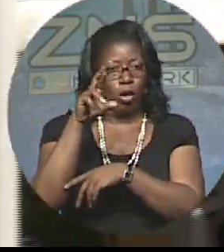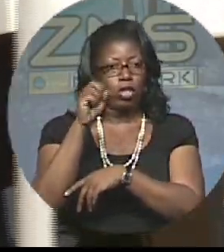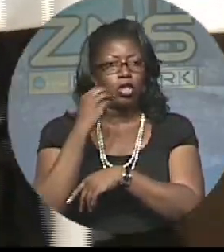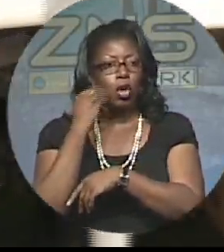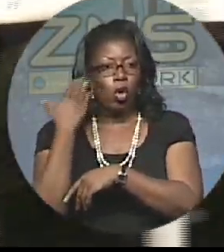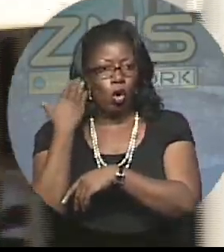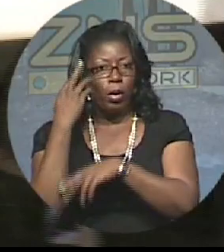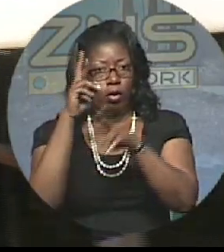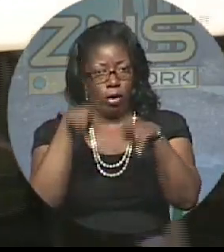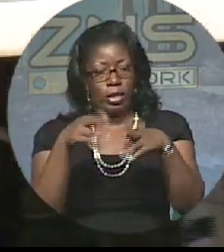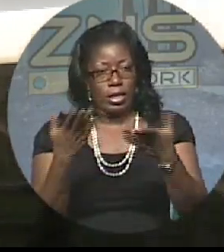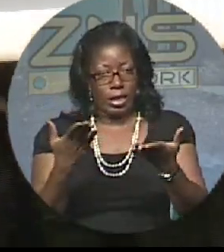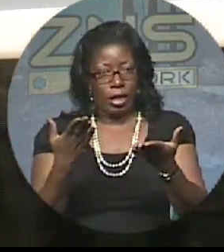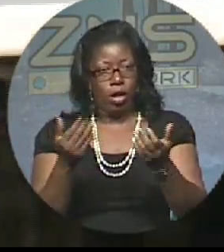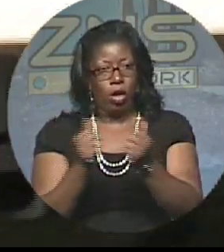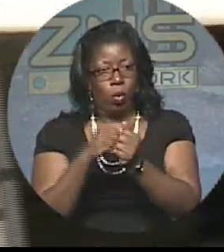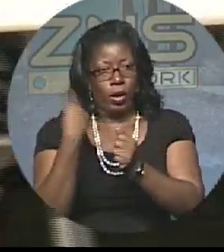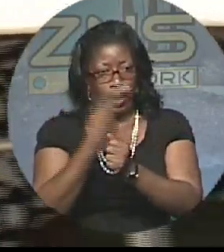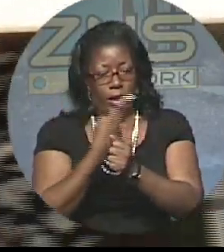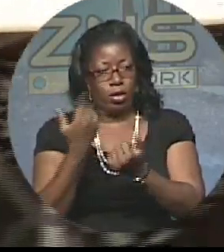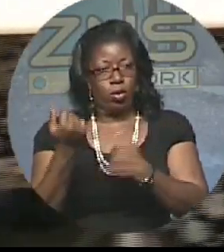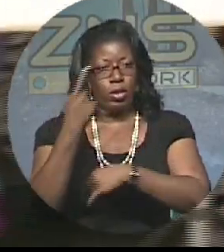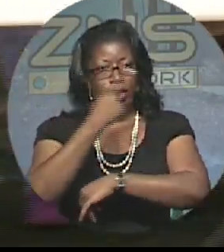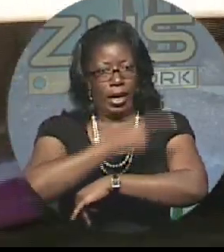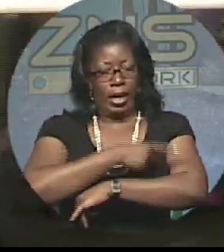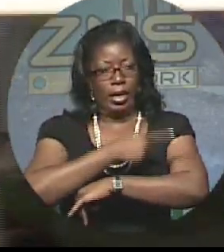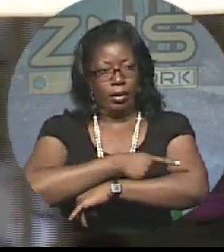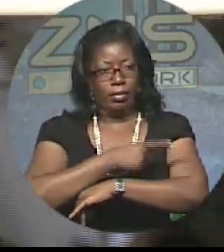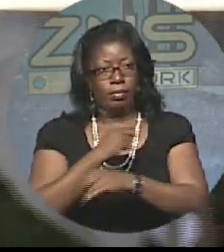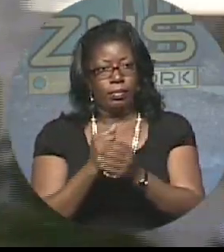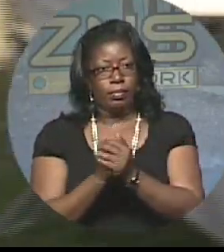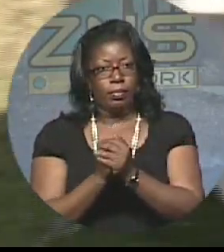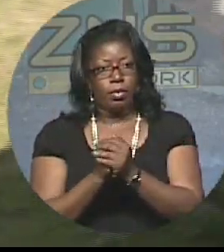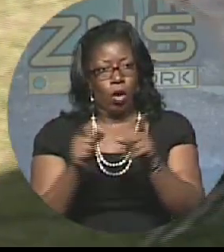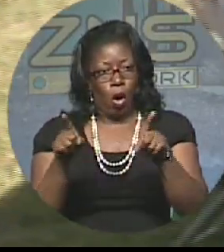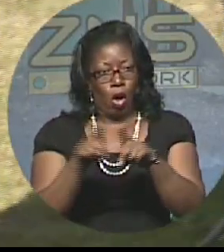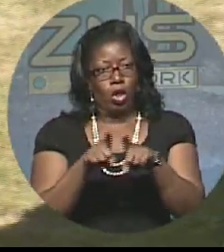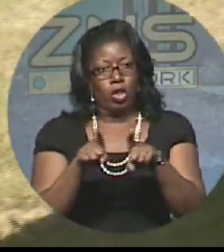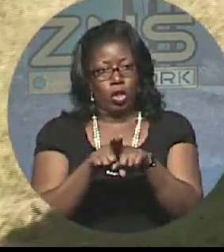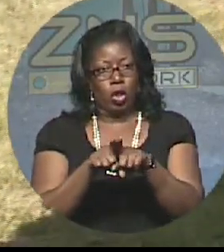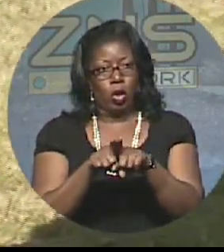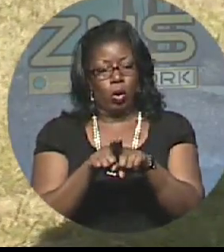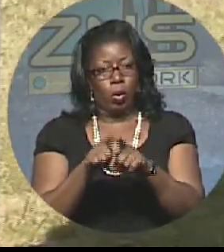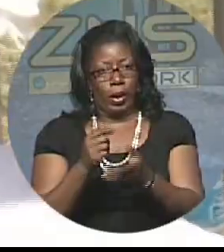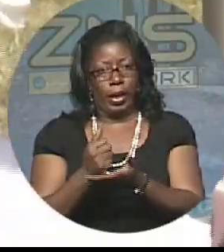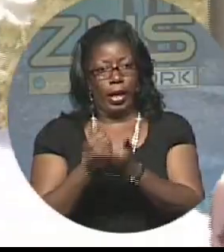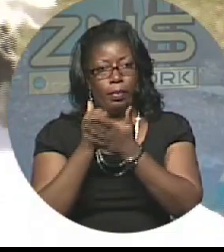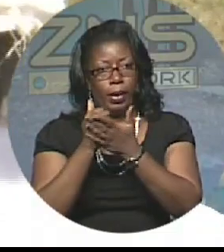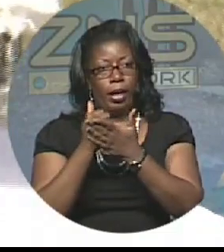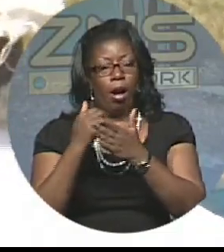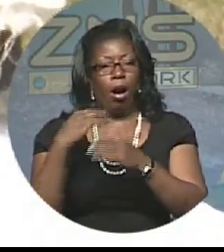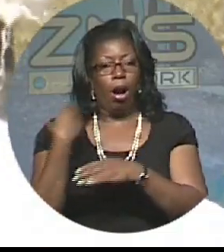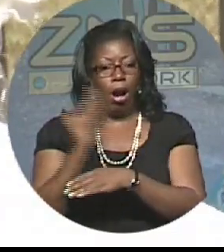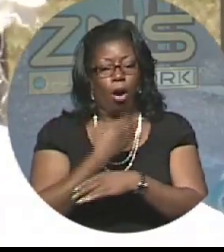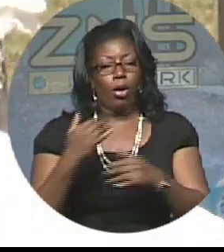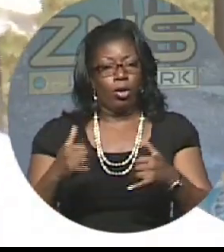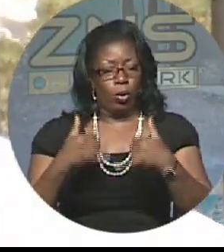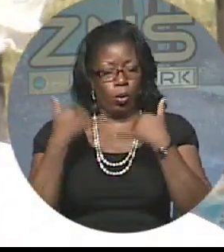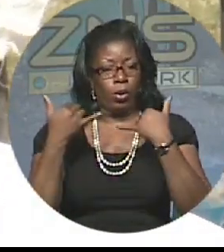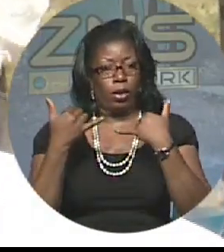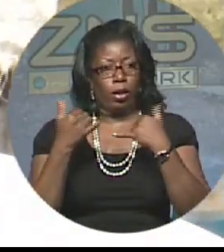residents here with us today, our seniors, and then on the other end, we're also assisting our youth